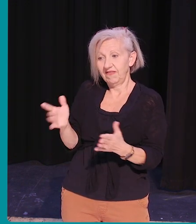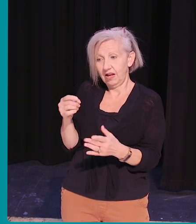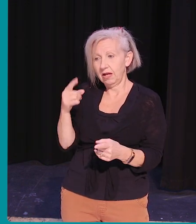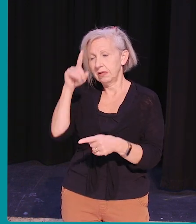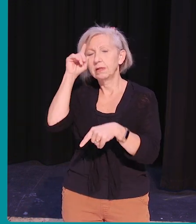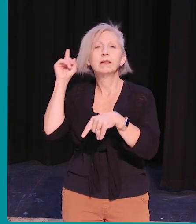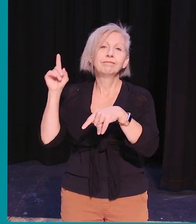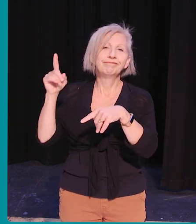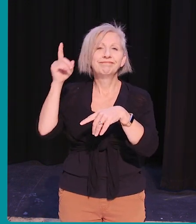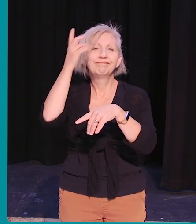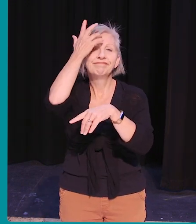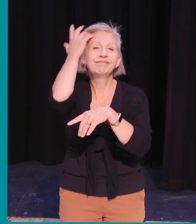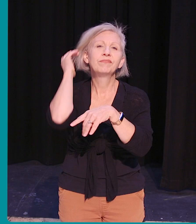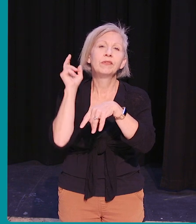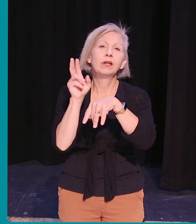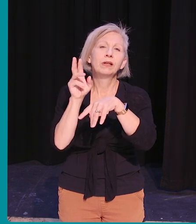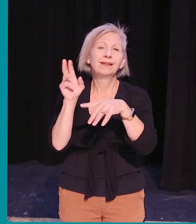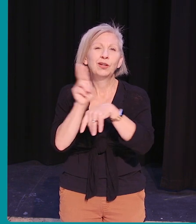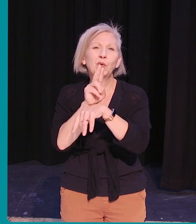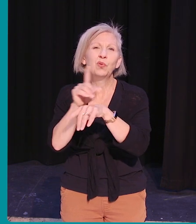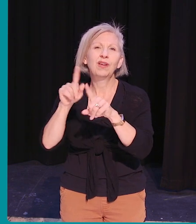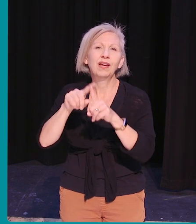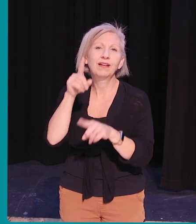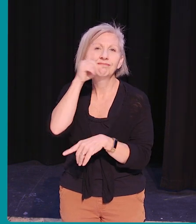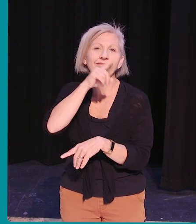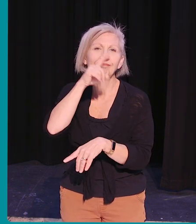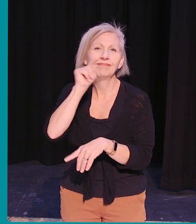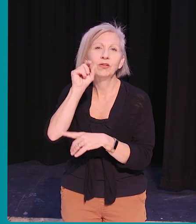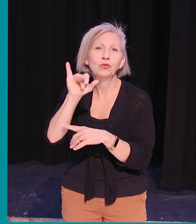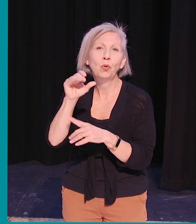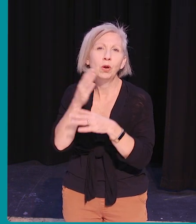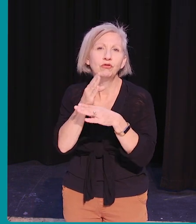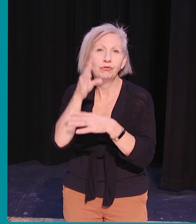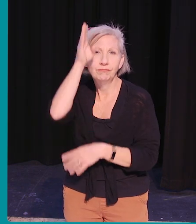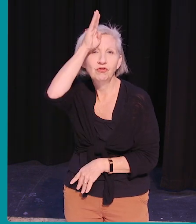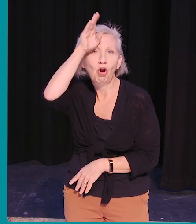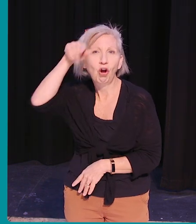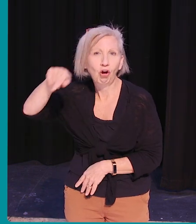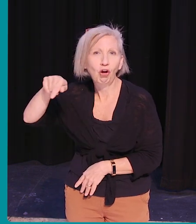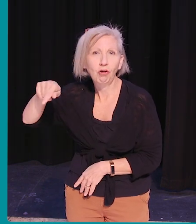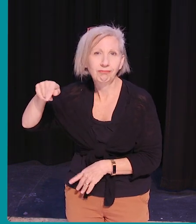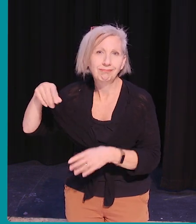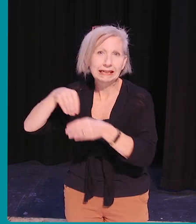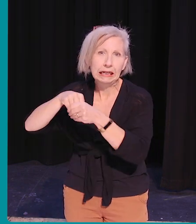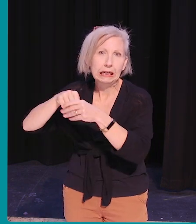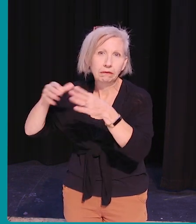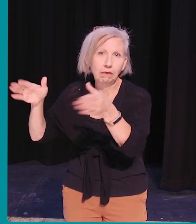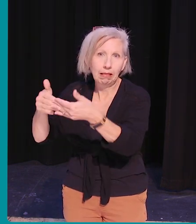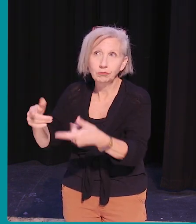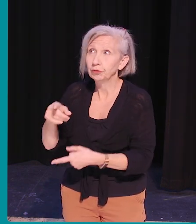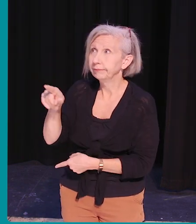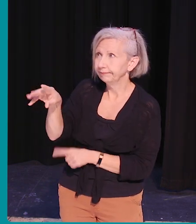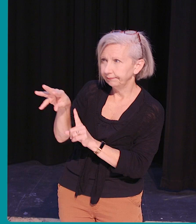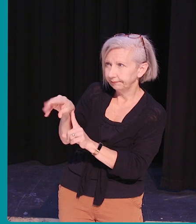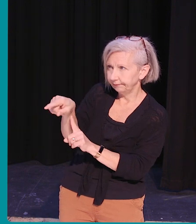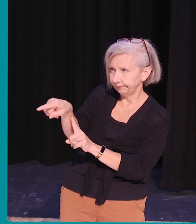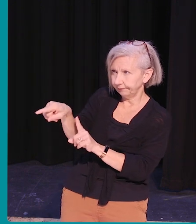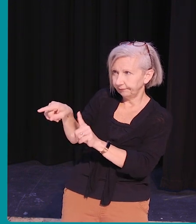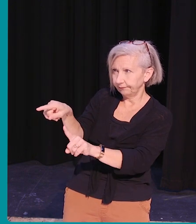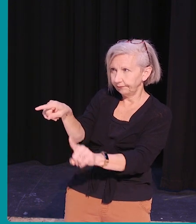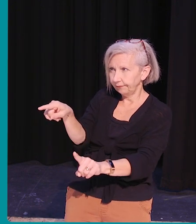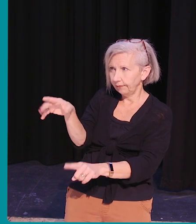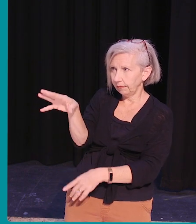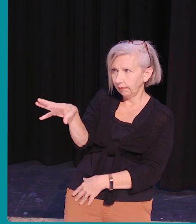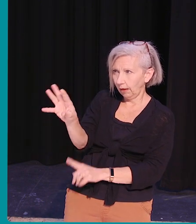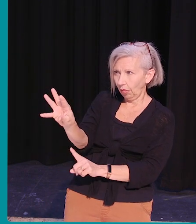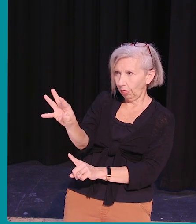on the wall and whatever. And then they shipped it down the ocean. And then when the shark is swimming around, what you can do is the camera's videoing, you can grab a still shot, and when you